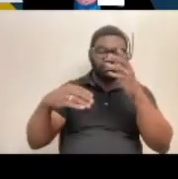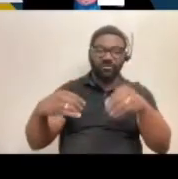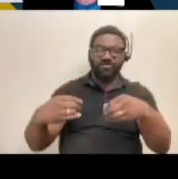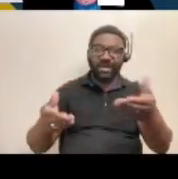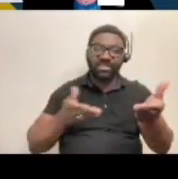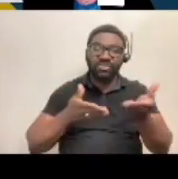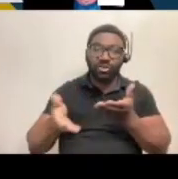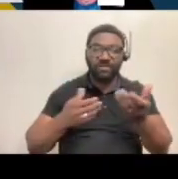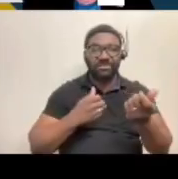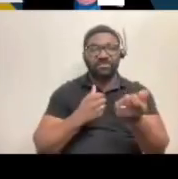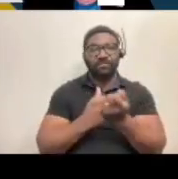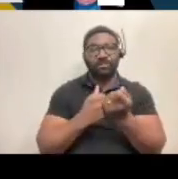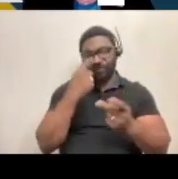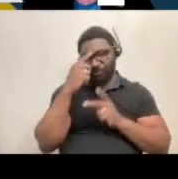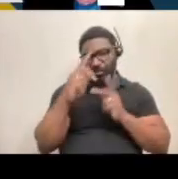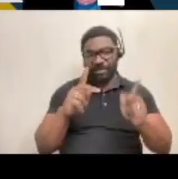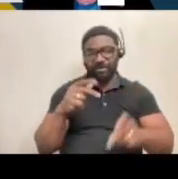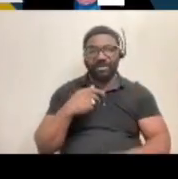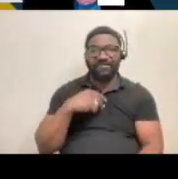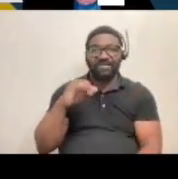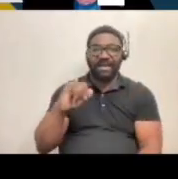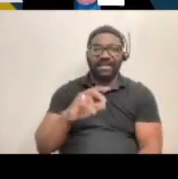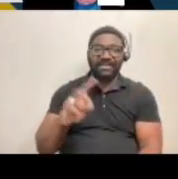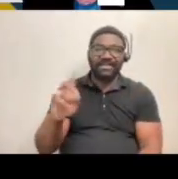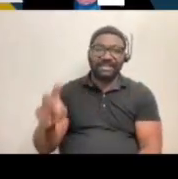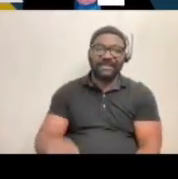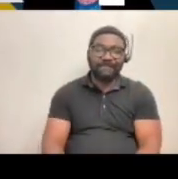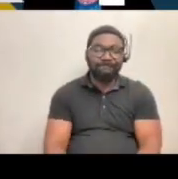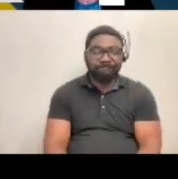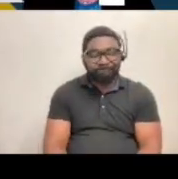people with intellectual and developmental disabilities.